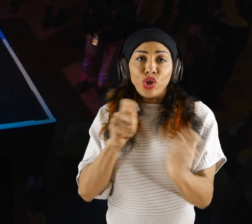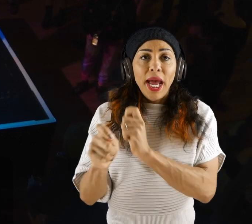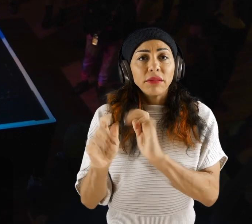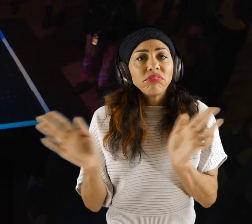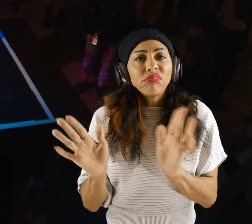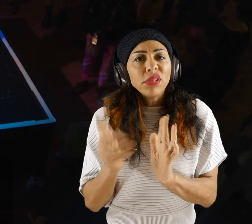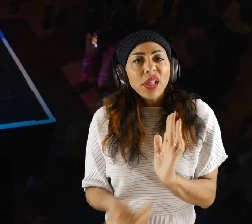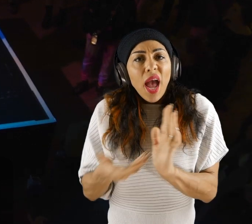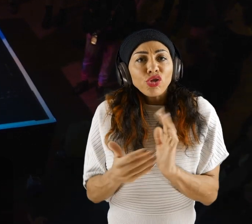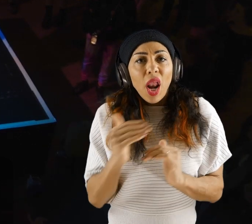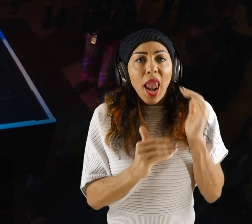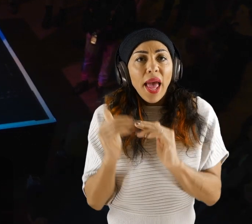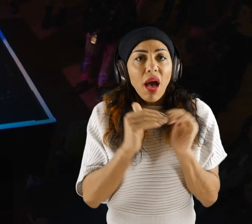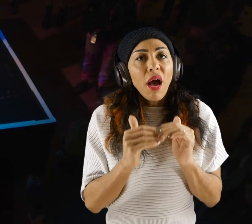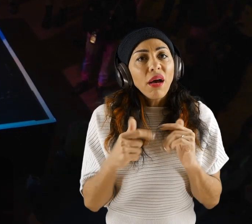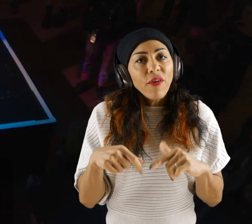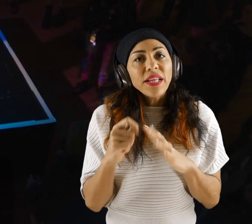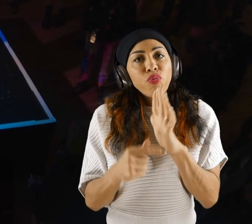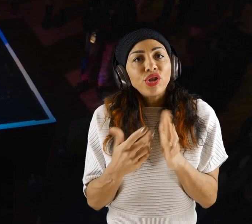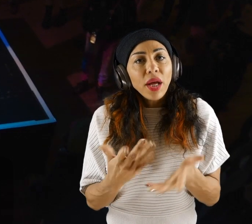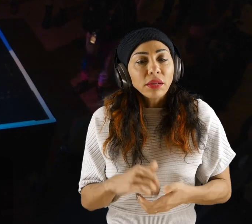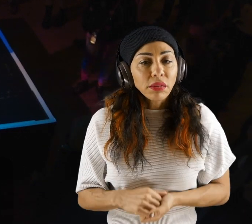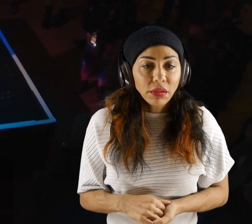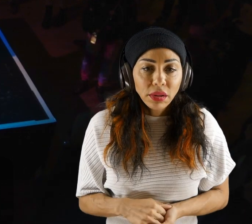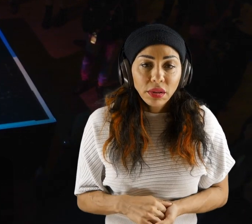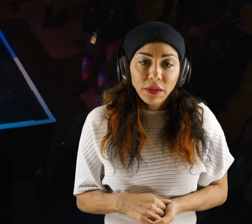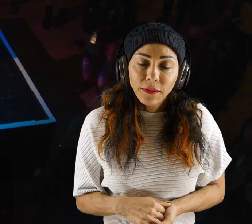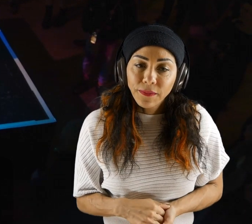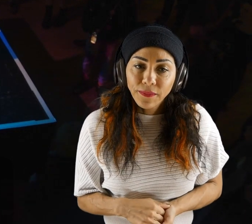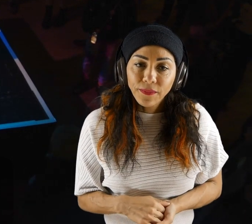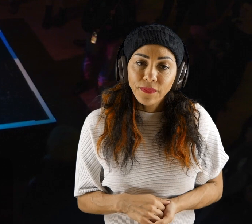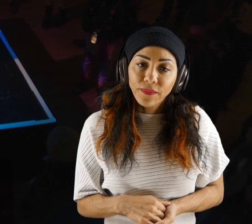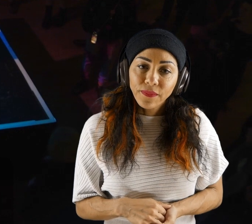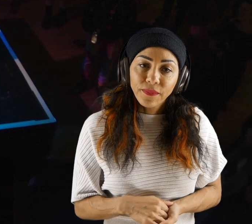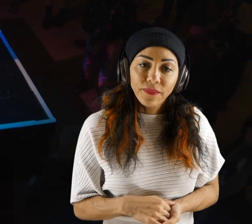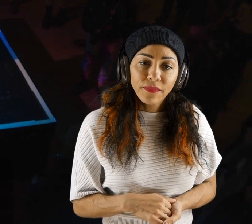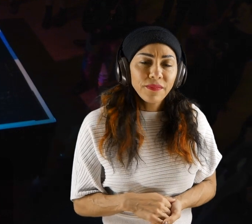I don't even remember saying yes.